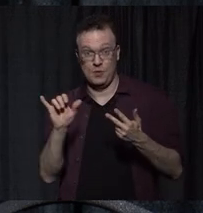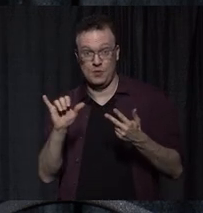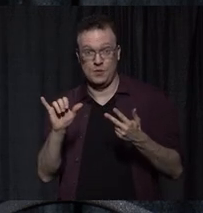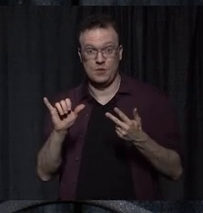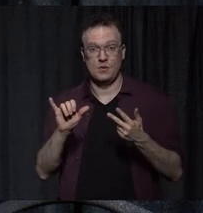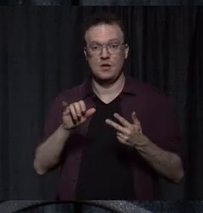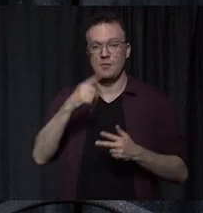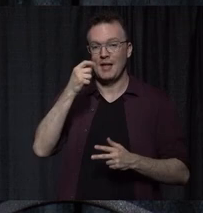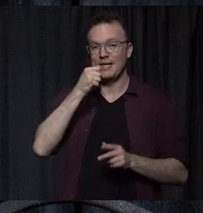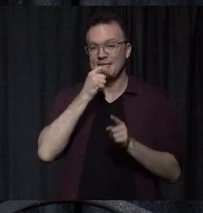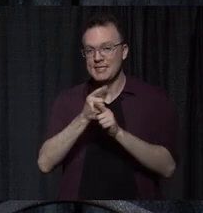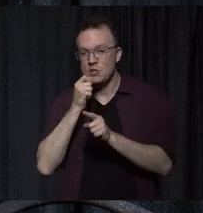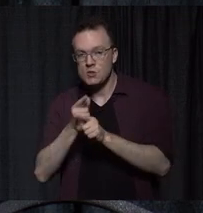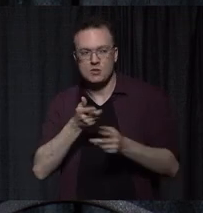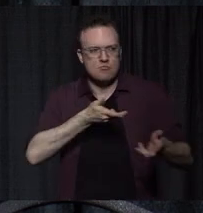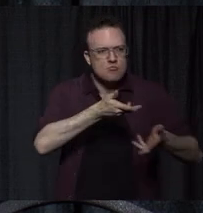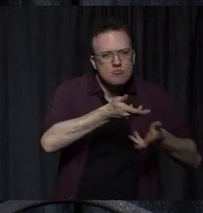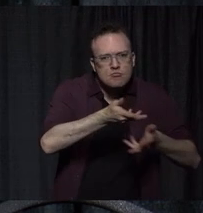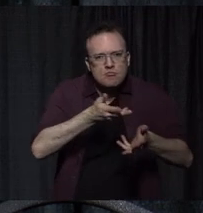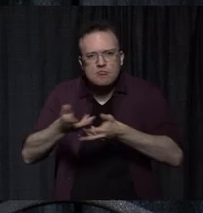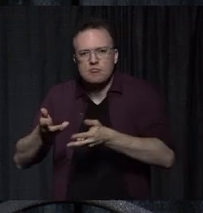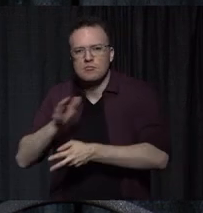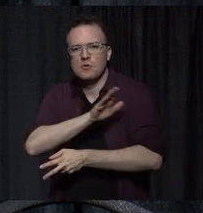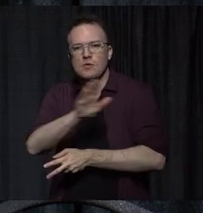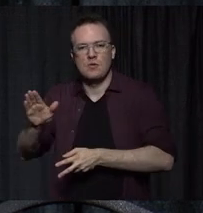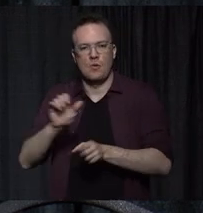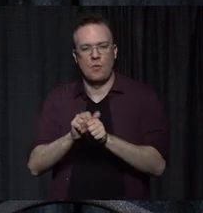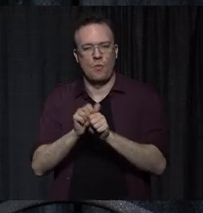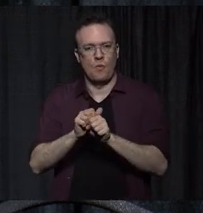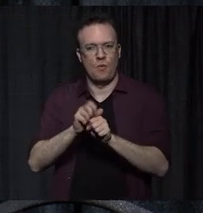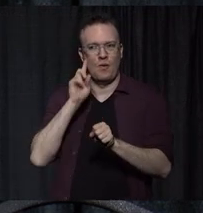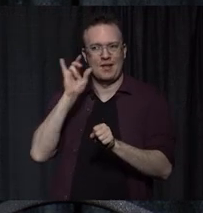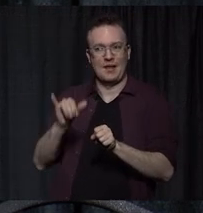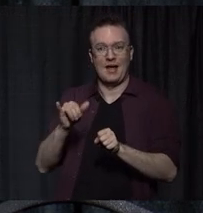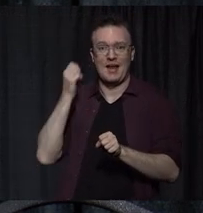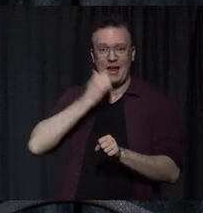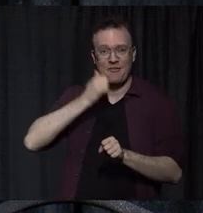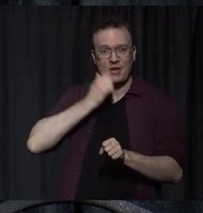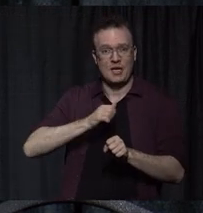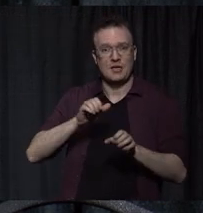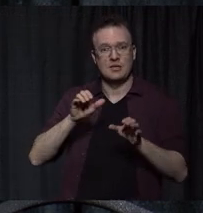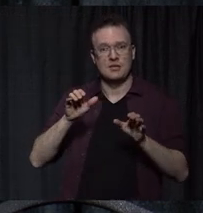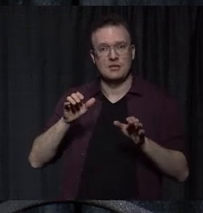to Black sisters and Black folks who do that every day,